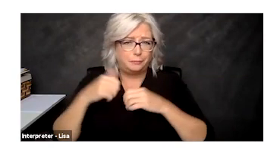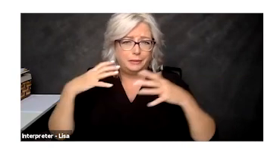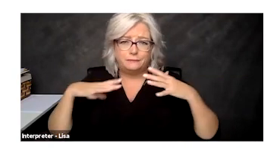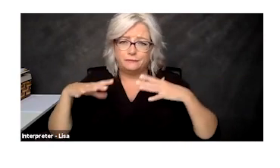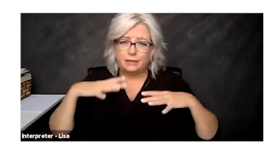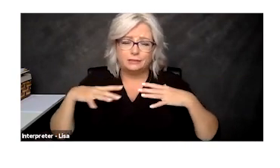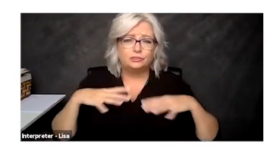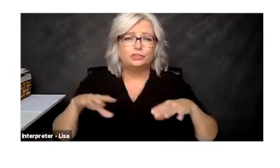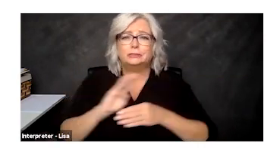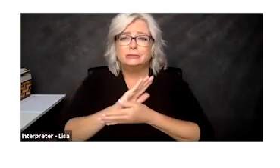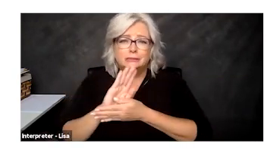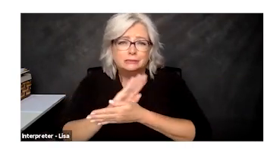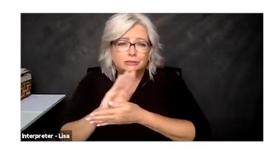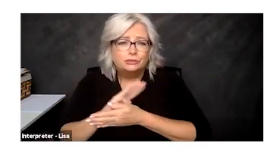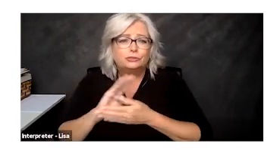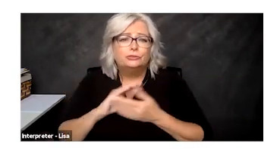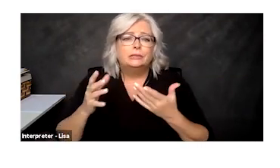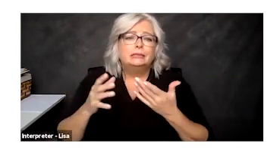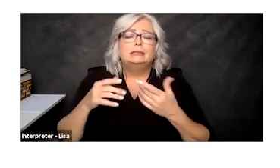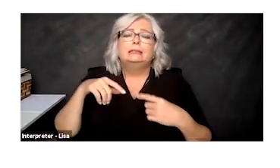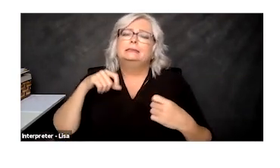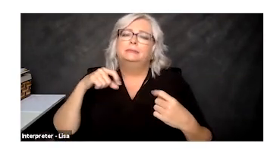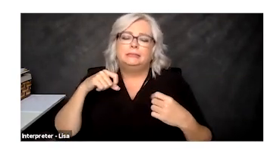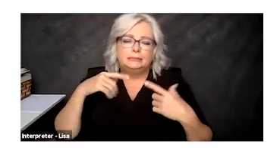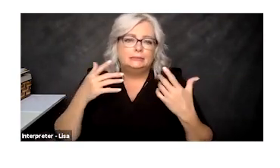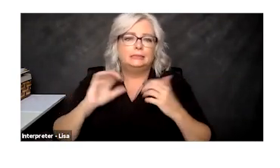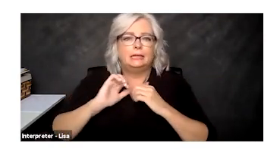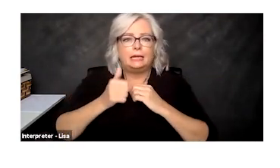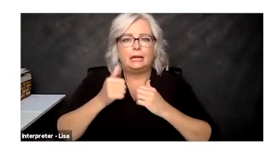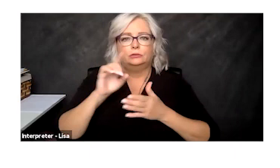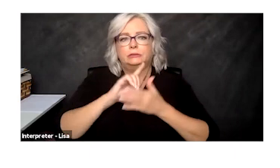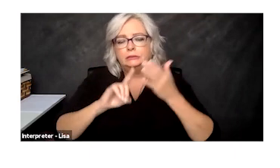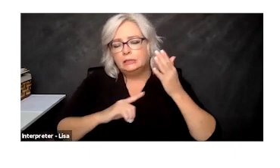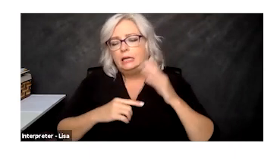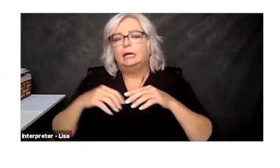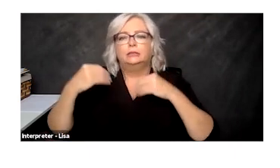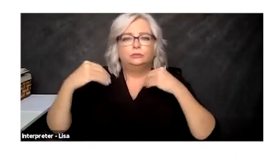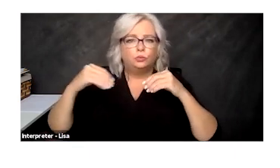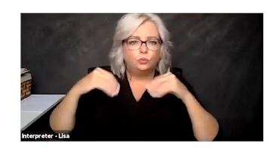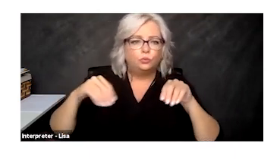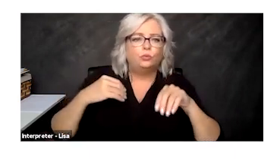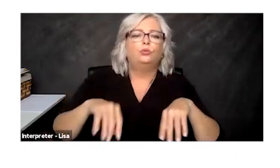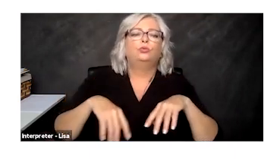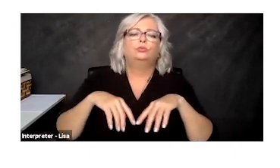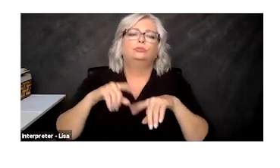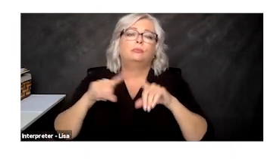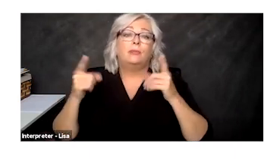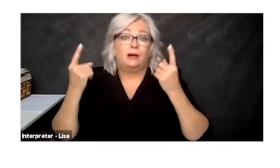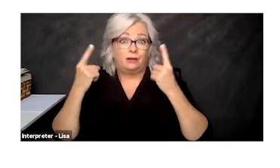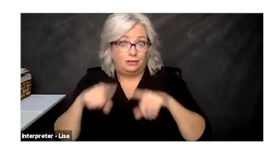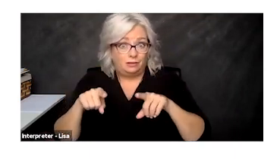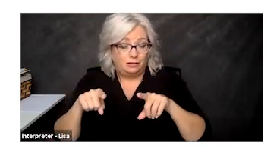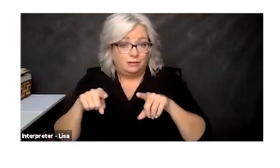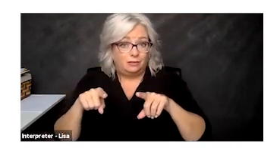in which things are done, in which things are designed and sold. Fast fashion is a huge part of that. But what ends up happening is